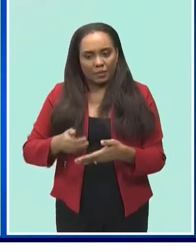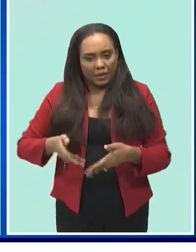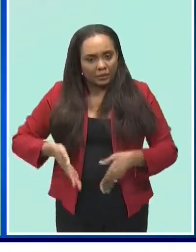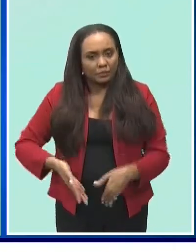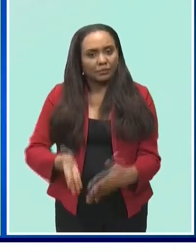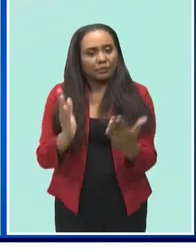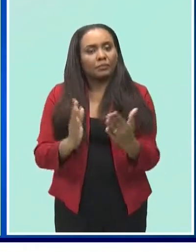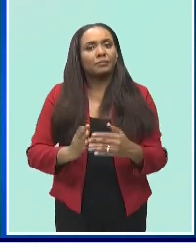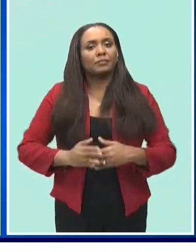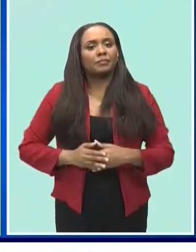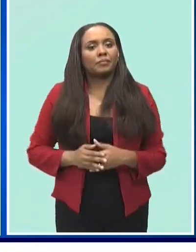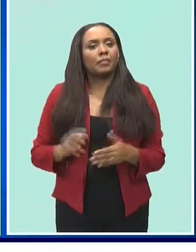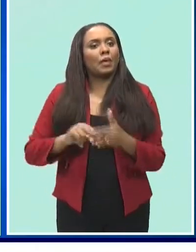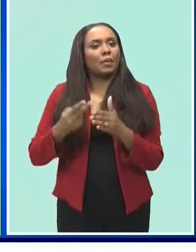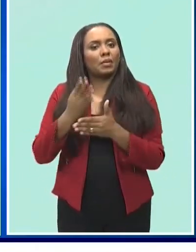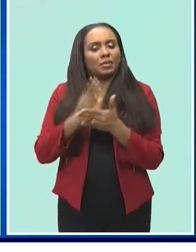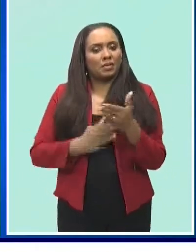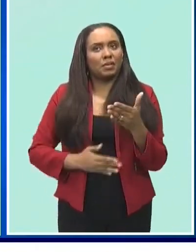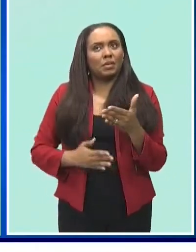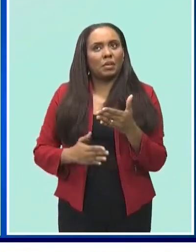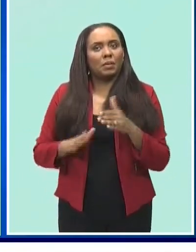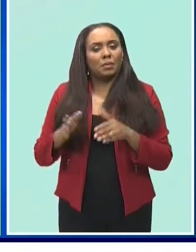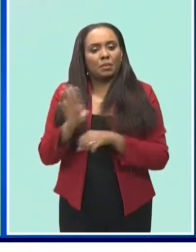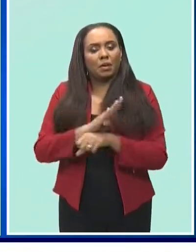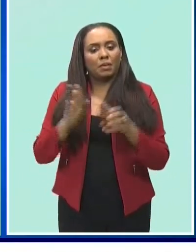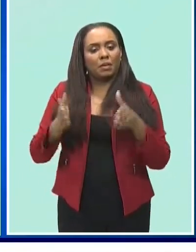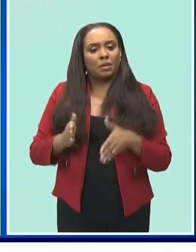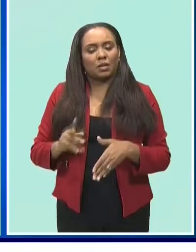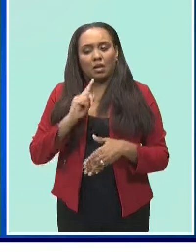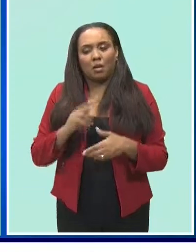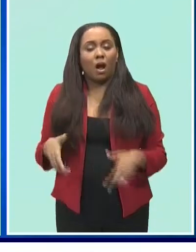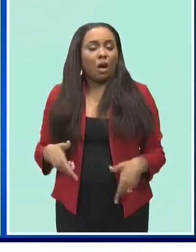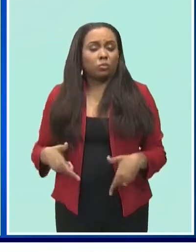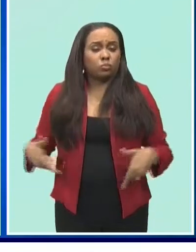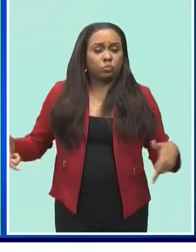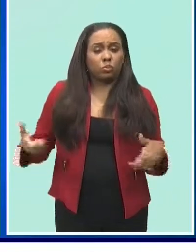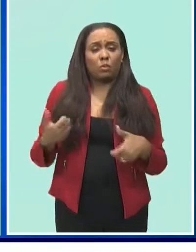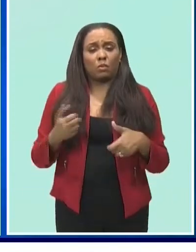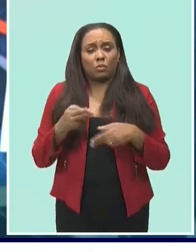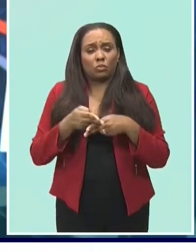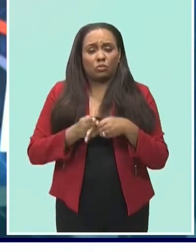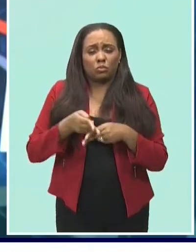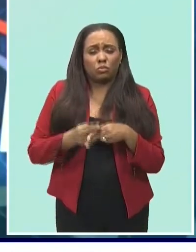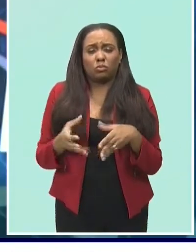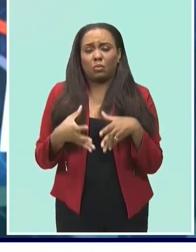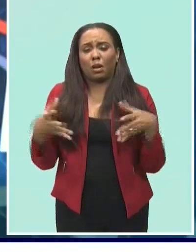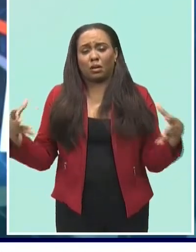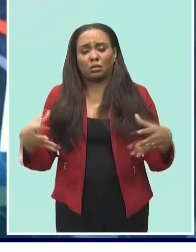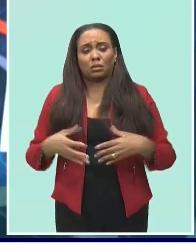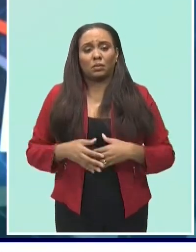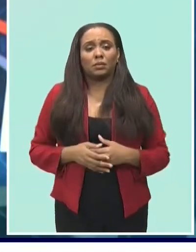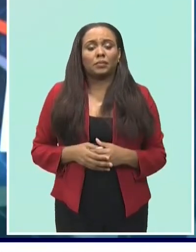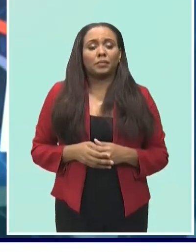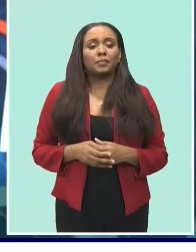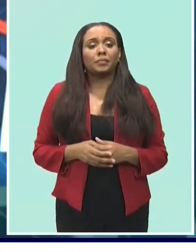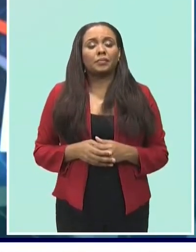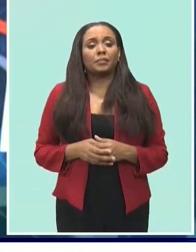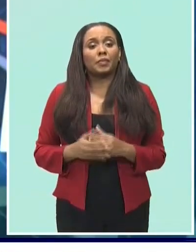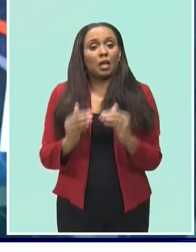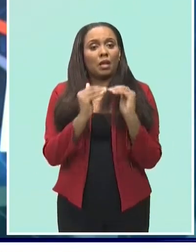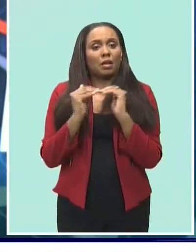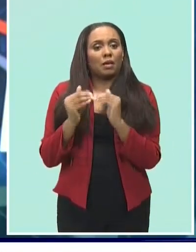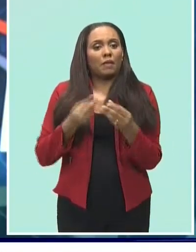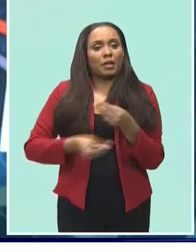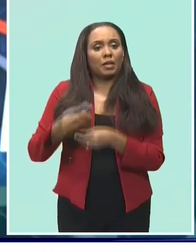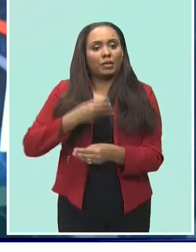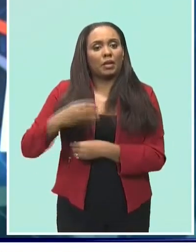children are either overweight or obese. Sharika Griffith, CBC News. The Fair Trading Commission is